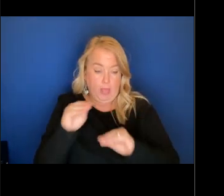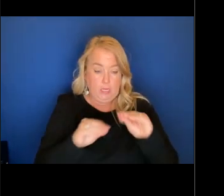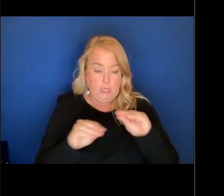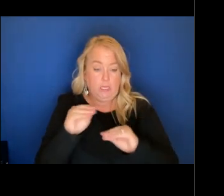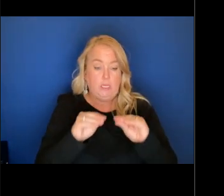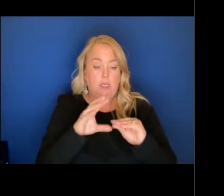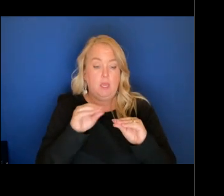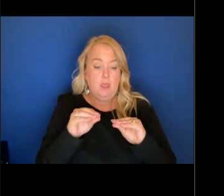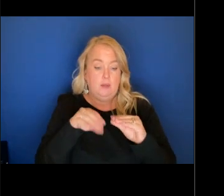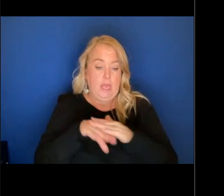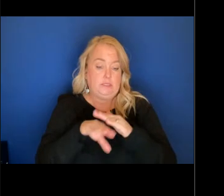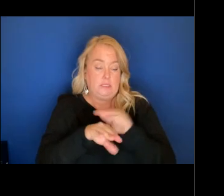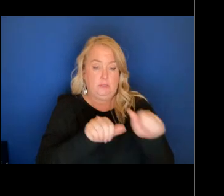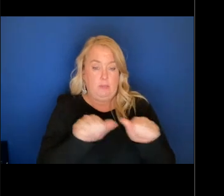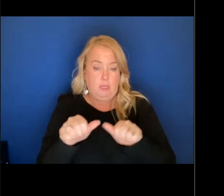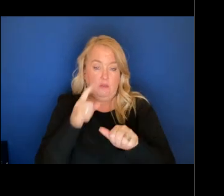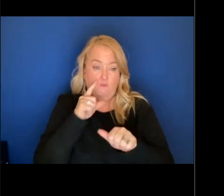persons.